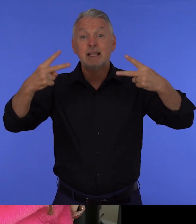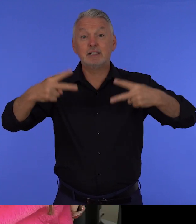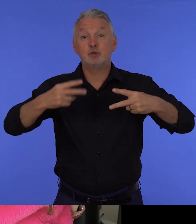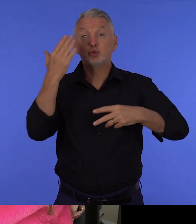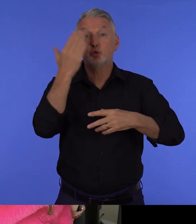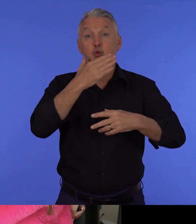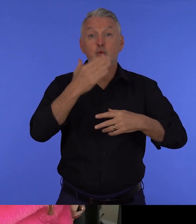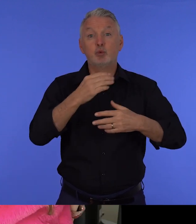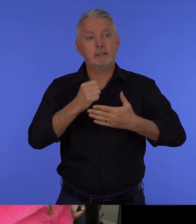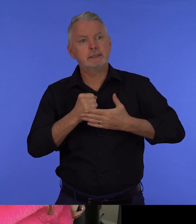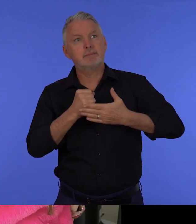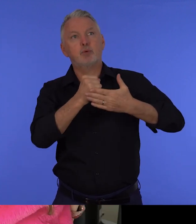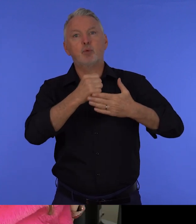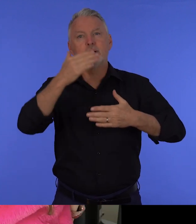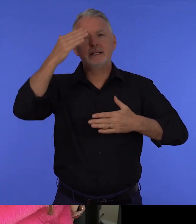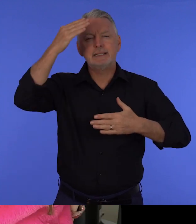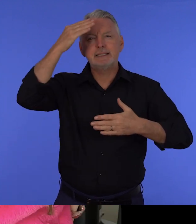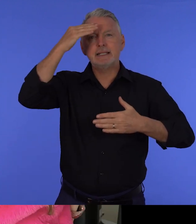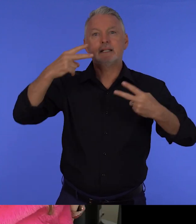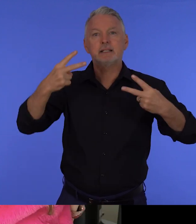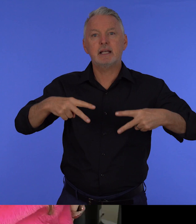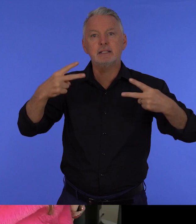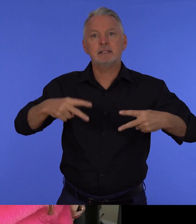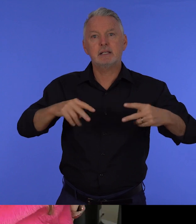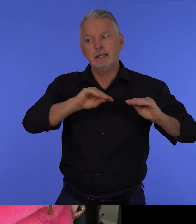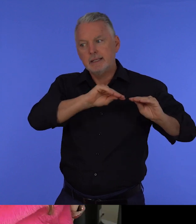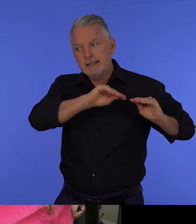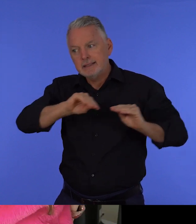in place by the dance school to support their